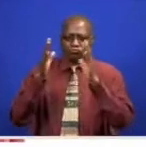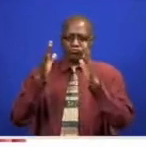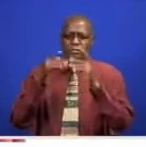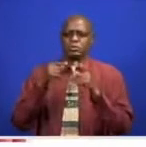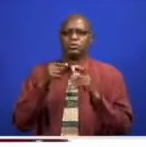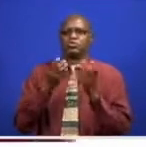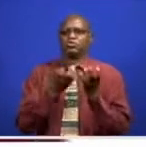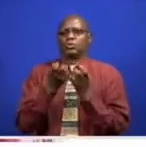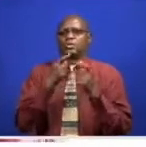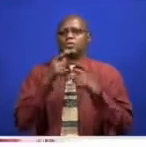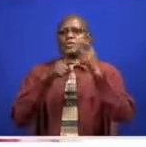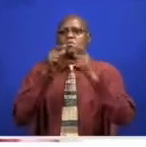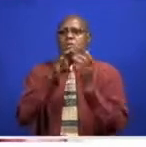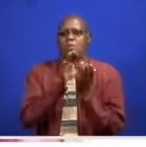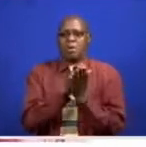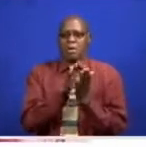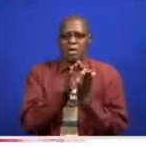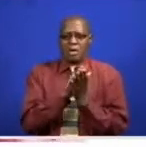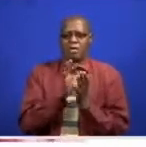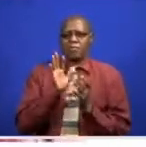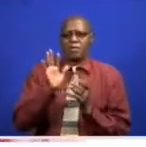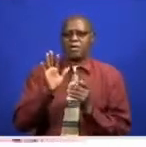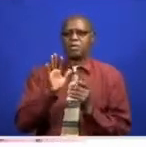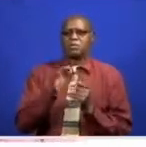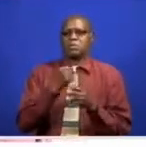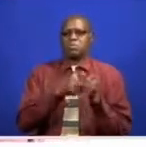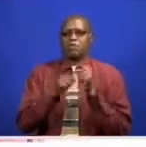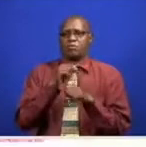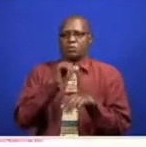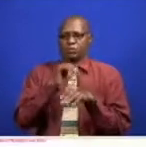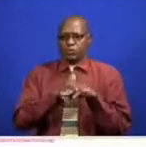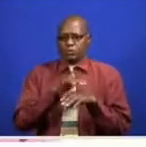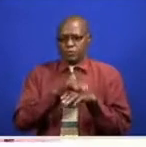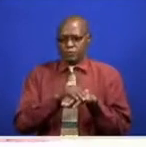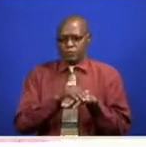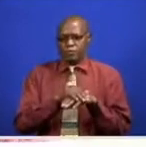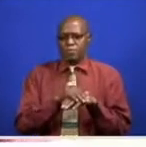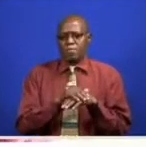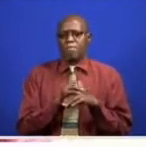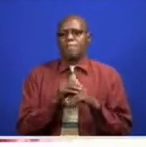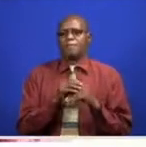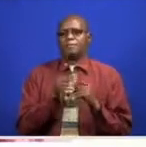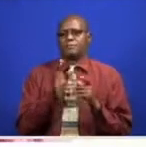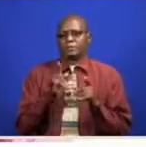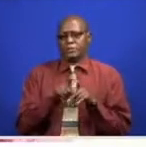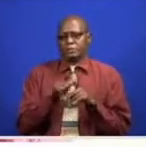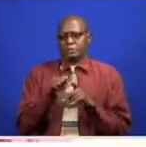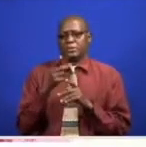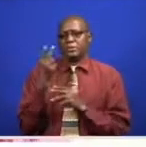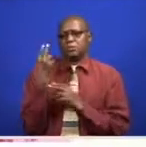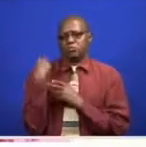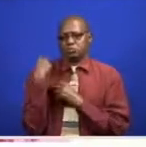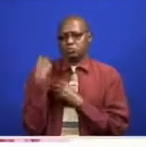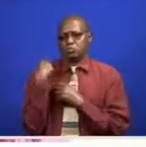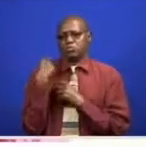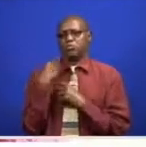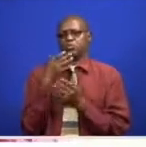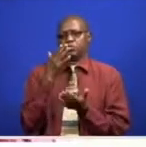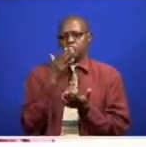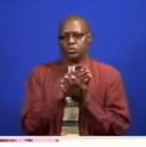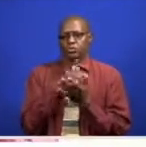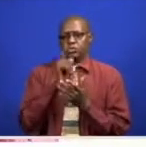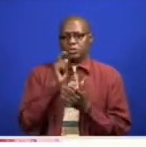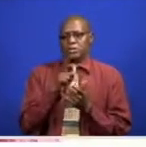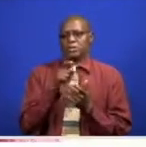Bank for its outstanding performance and also its responsiveness to the real needs of its